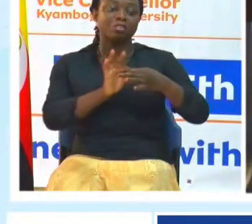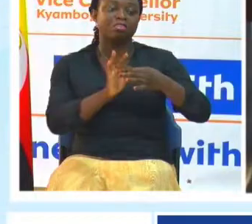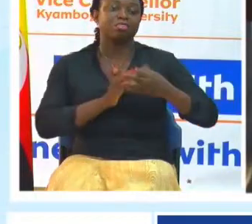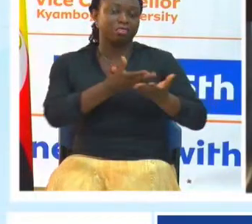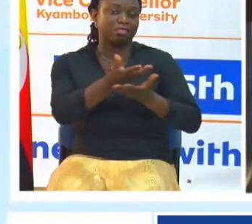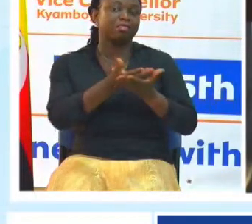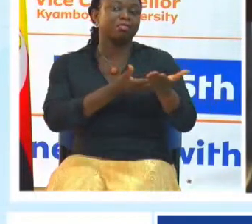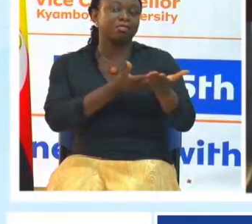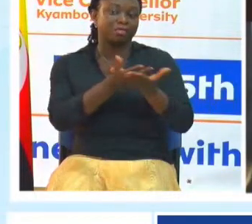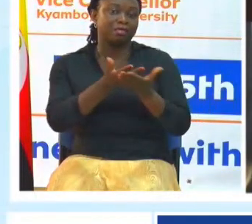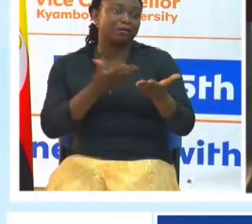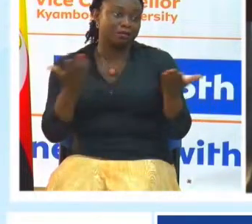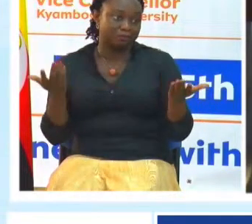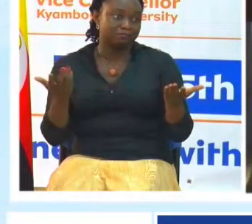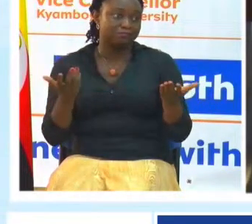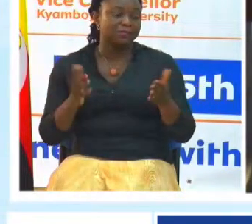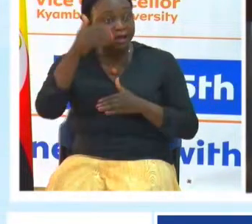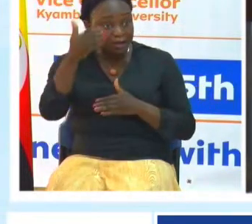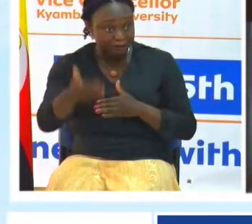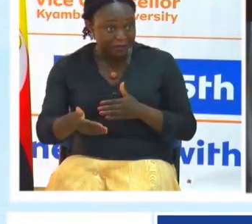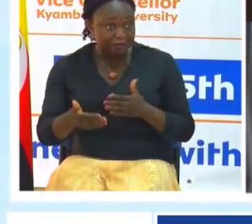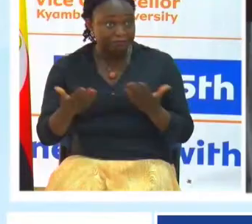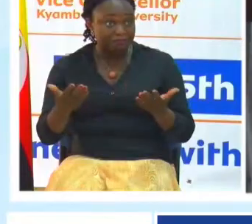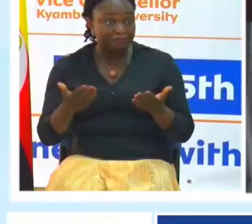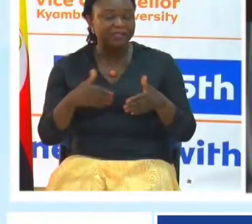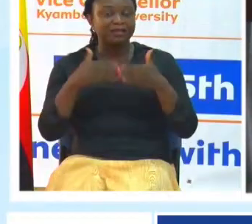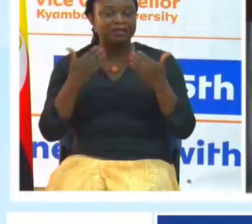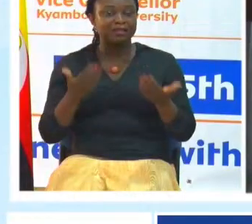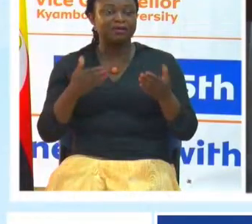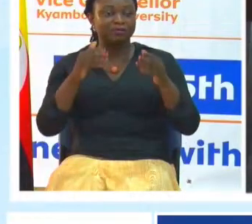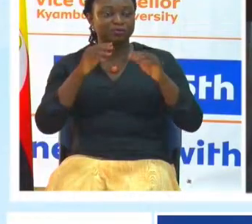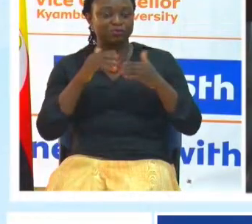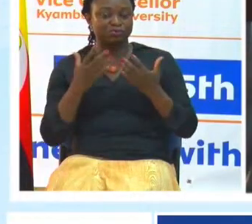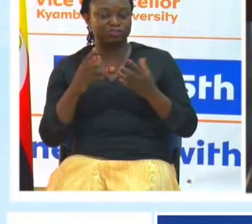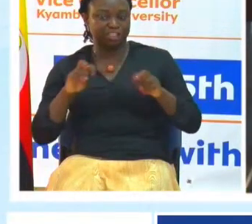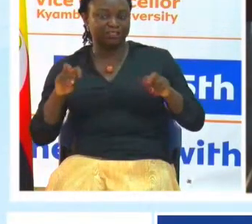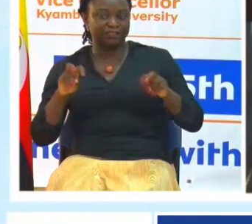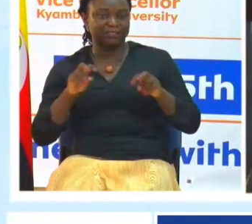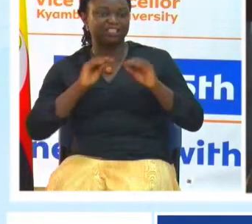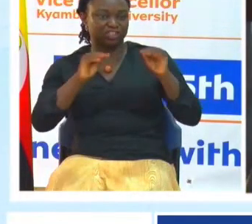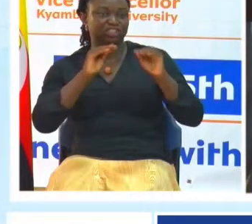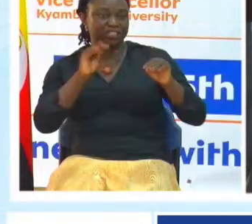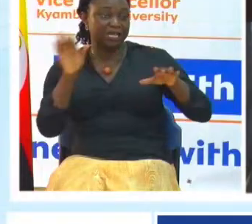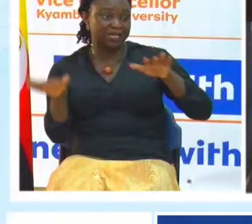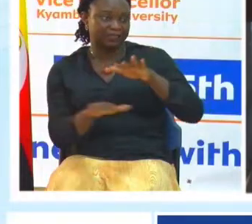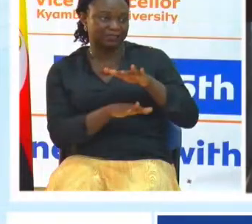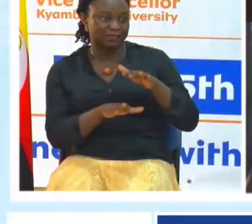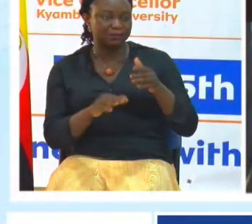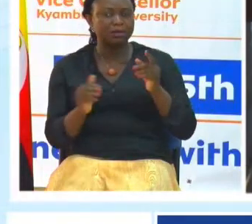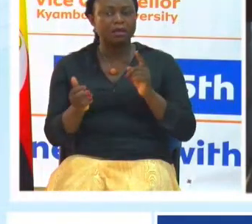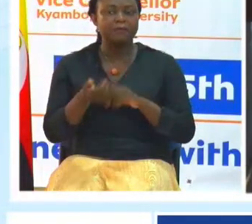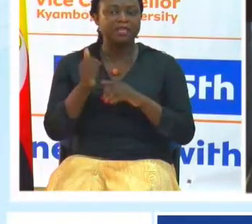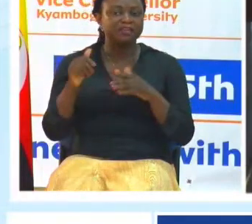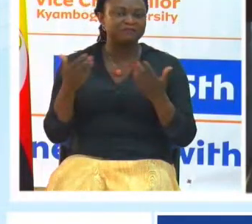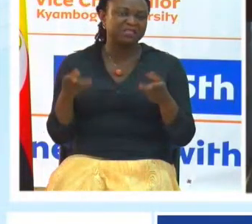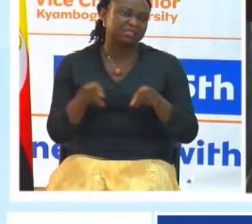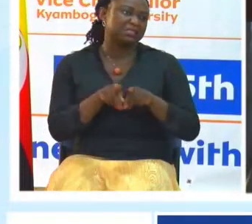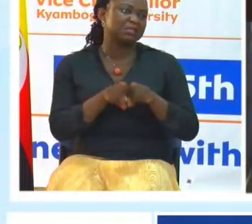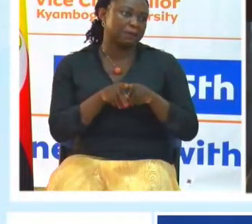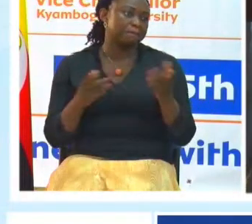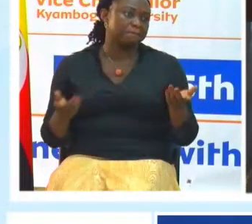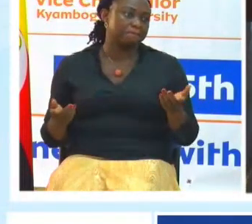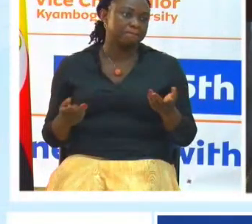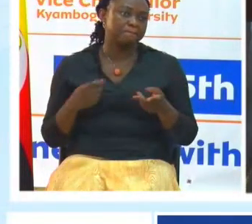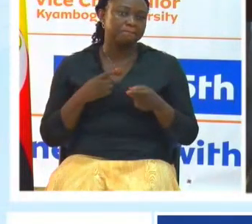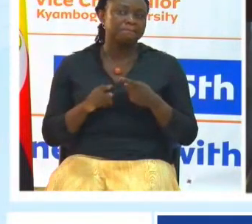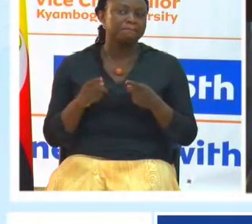Okay? Now after that, we go to what we call a teaching assistantship. Benefits of assistantships are the same, but